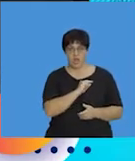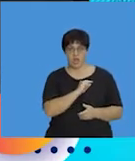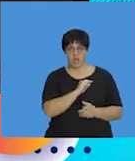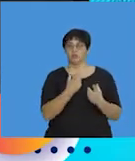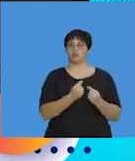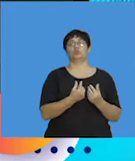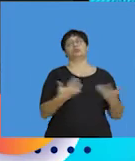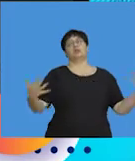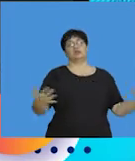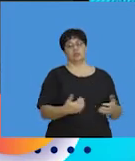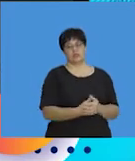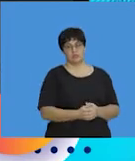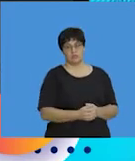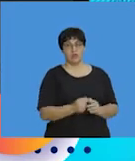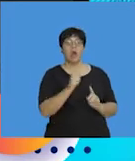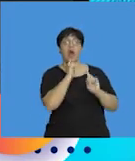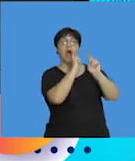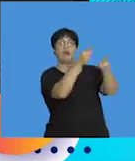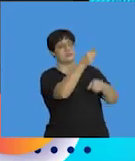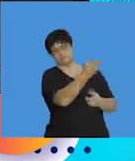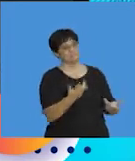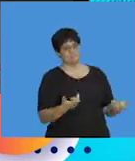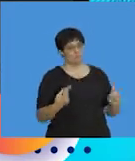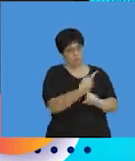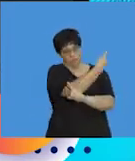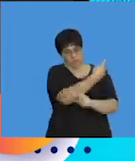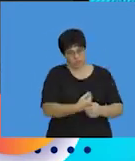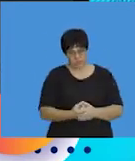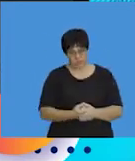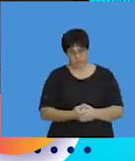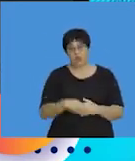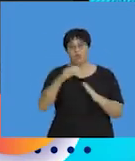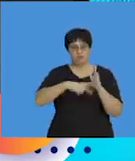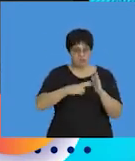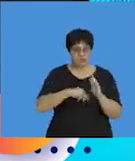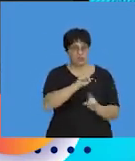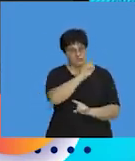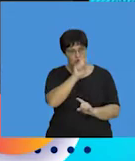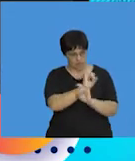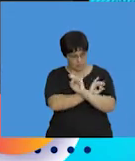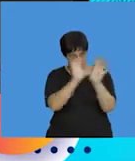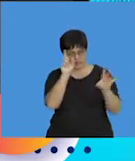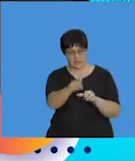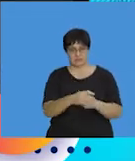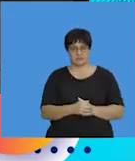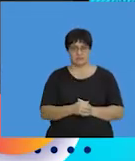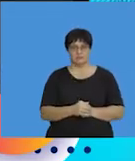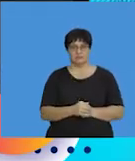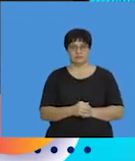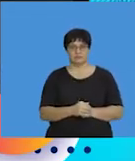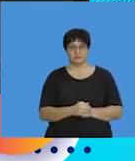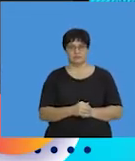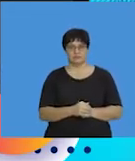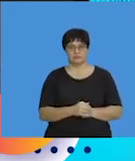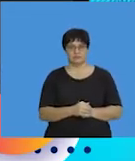for the shape because you've done more than you should have, so you haven't answered the question. Make sure you read